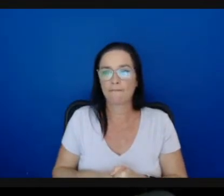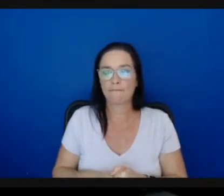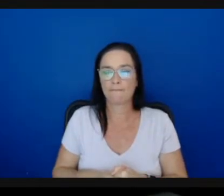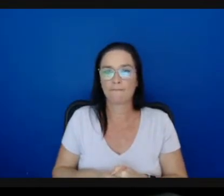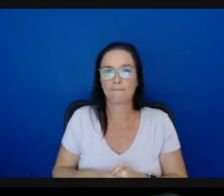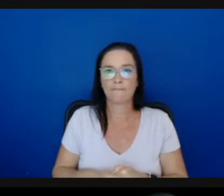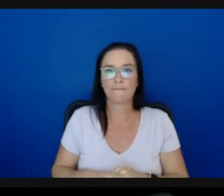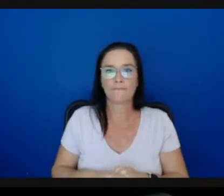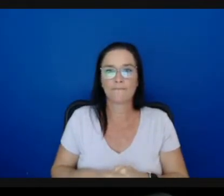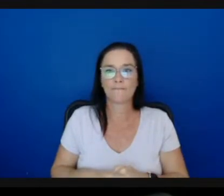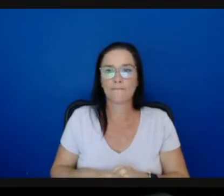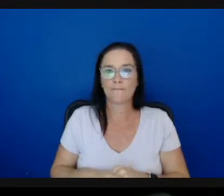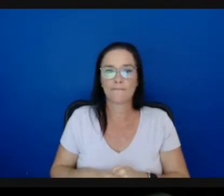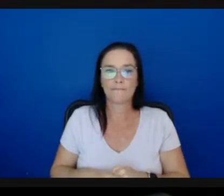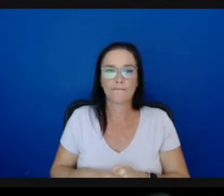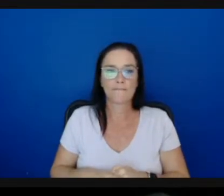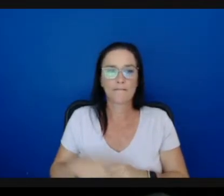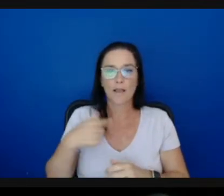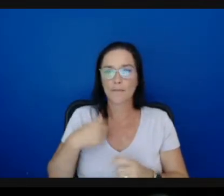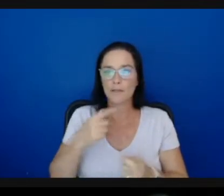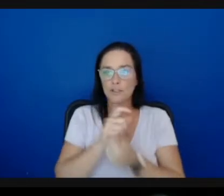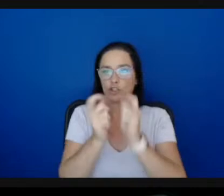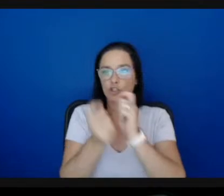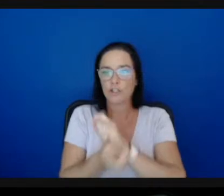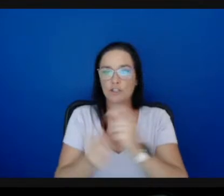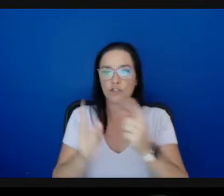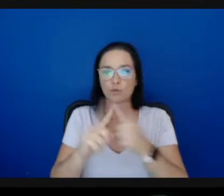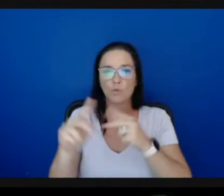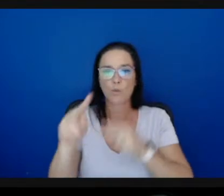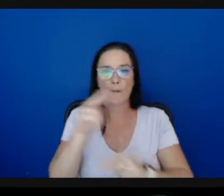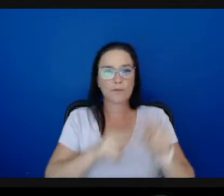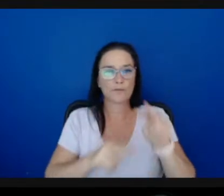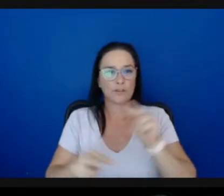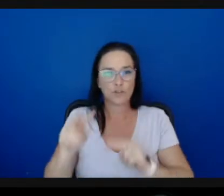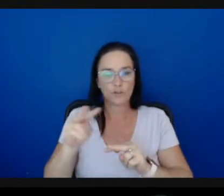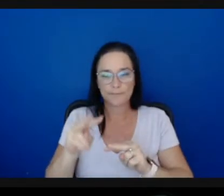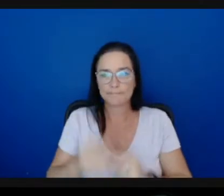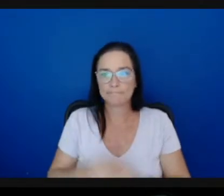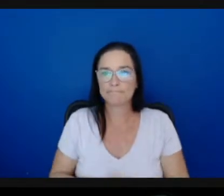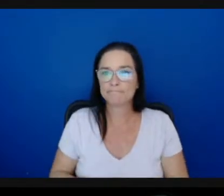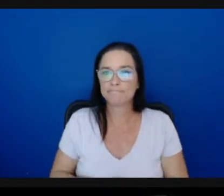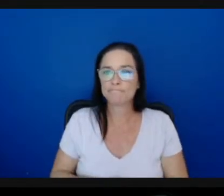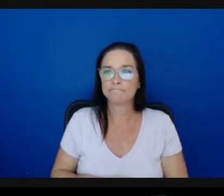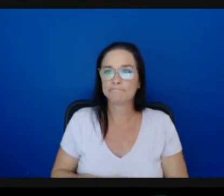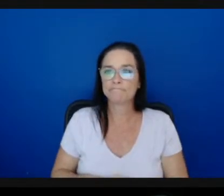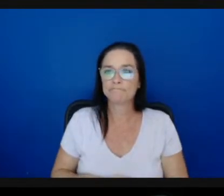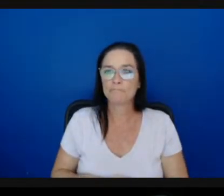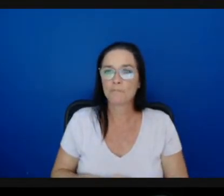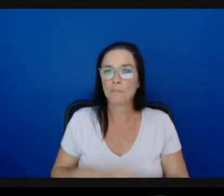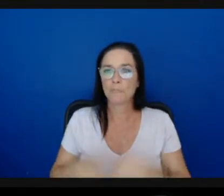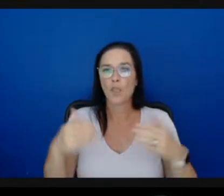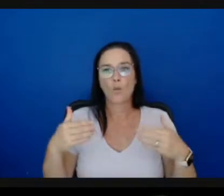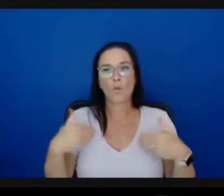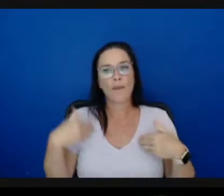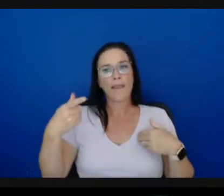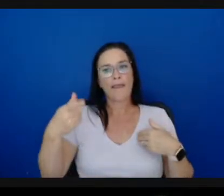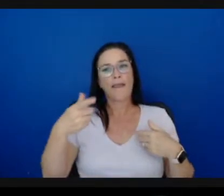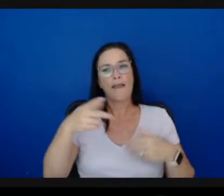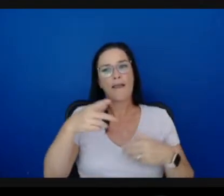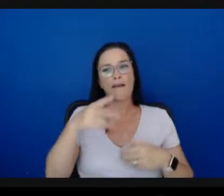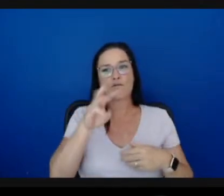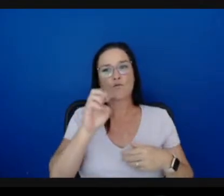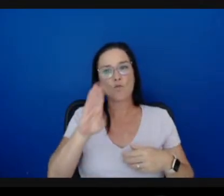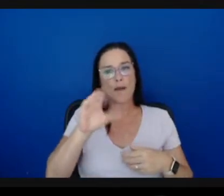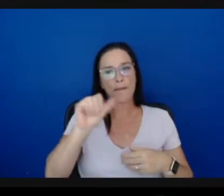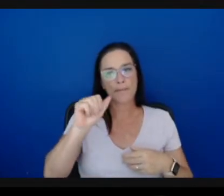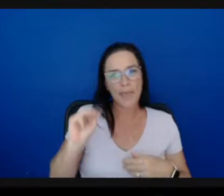So let me switch us on to some observations. And we have our usual webcams to go through. I thought I'd just show